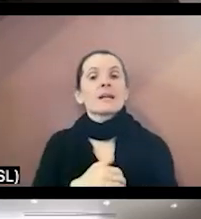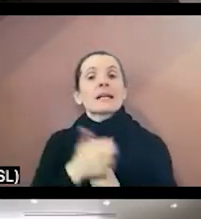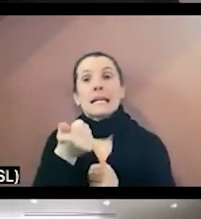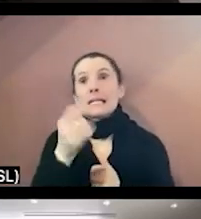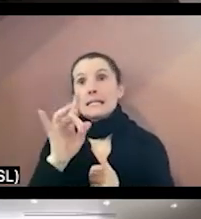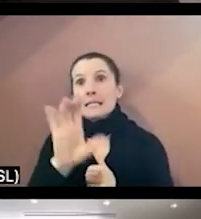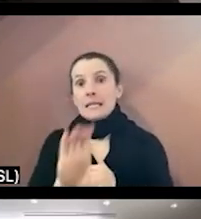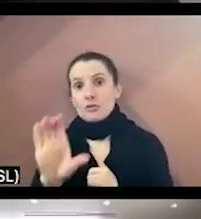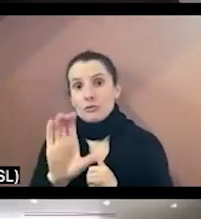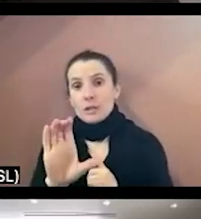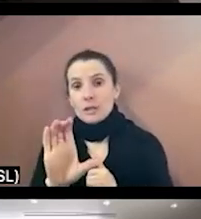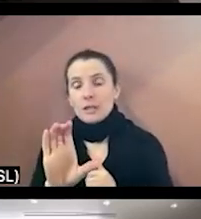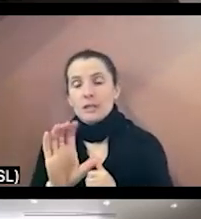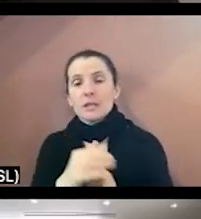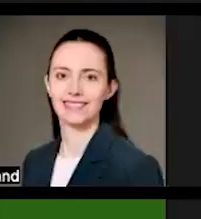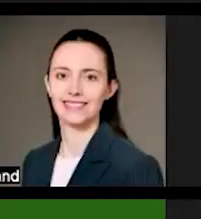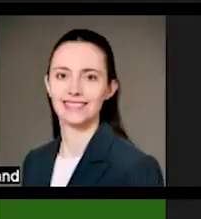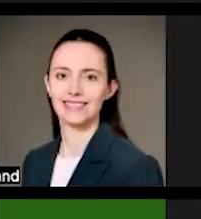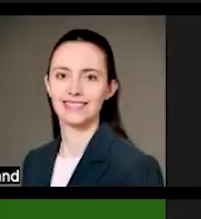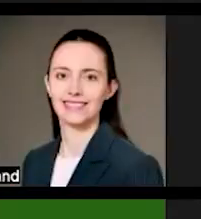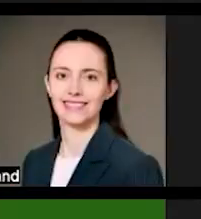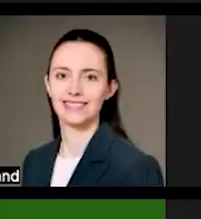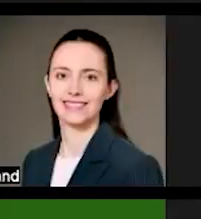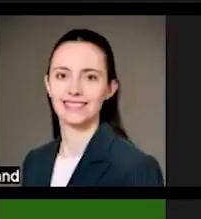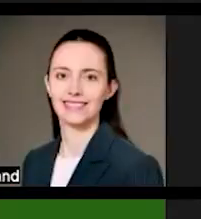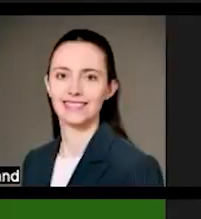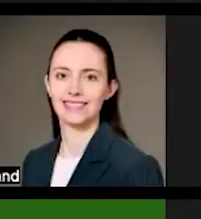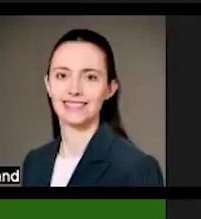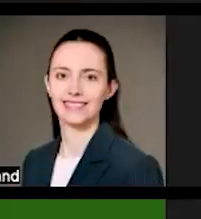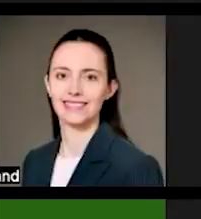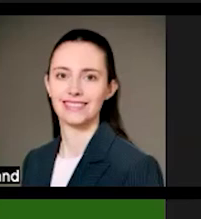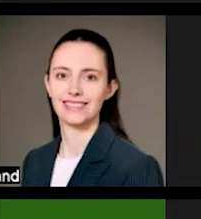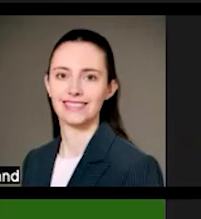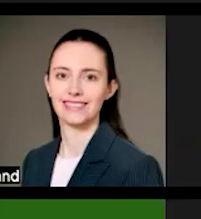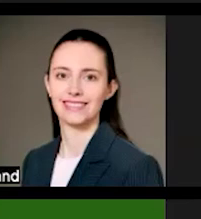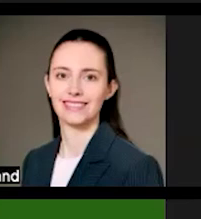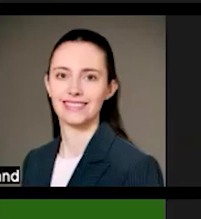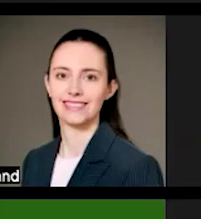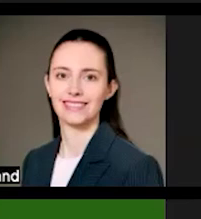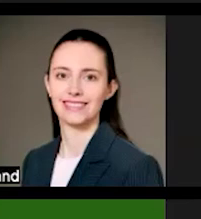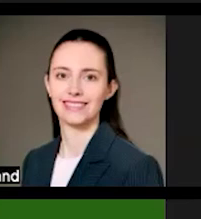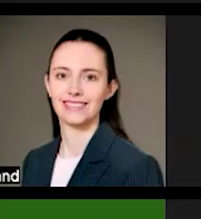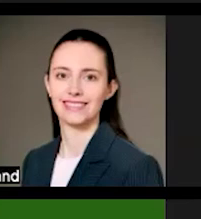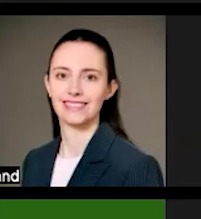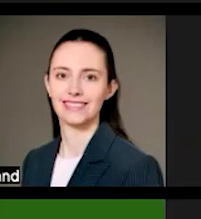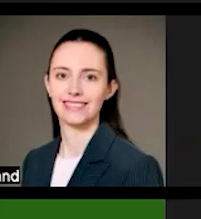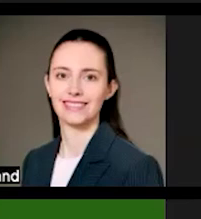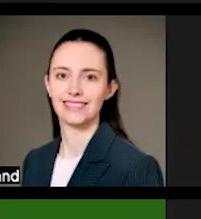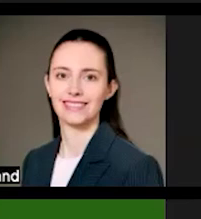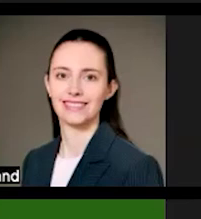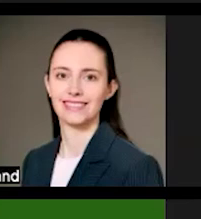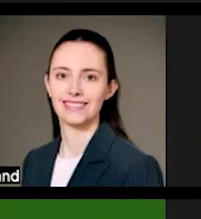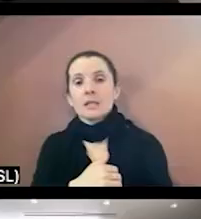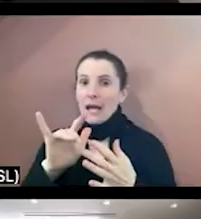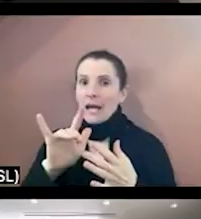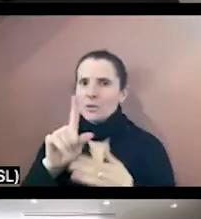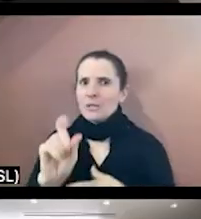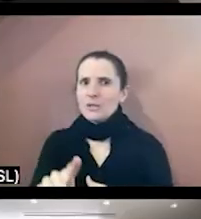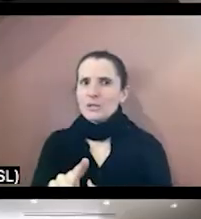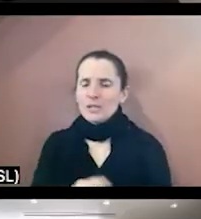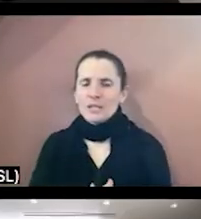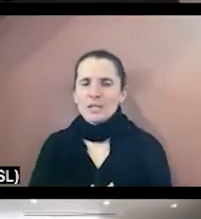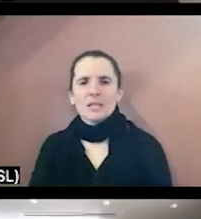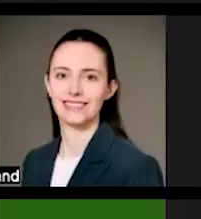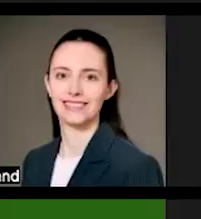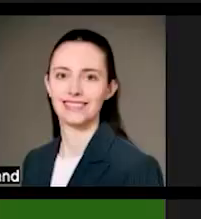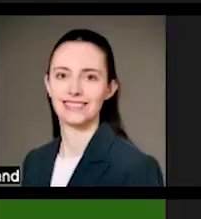like physically fighting to to answer, to prevail on others with their answers